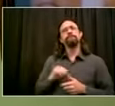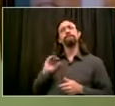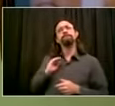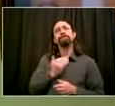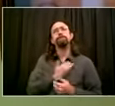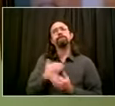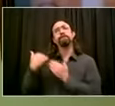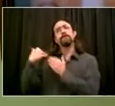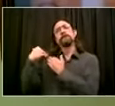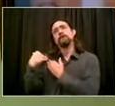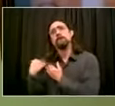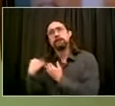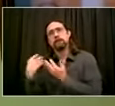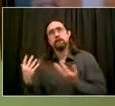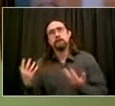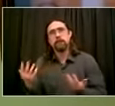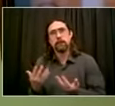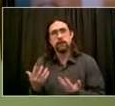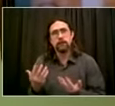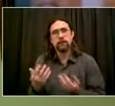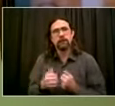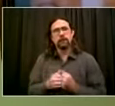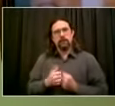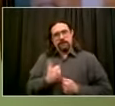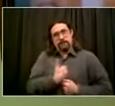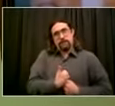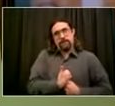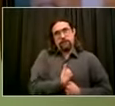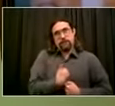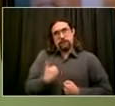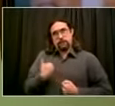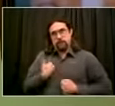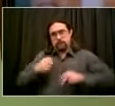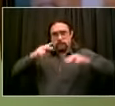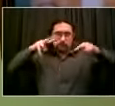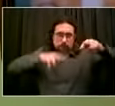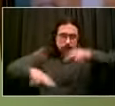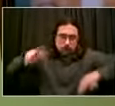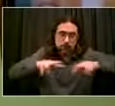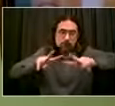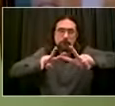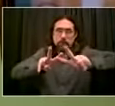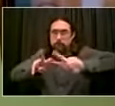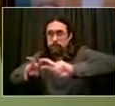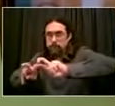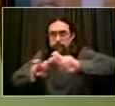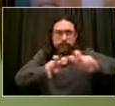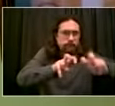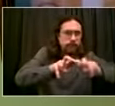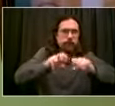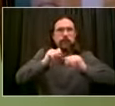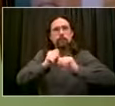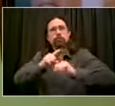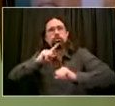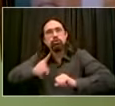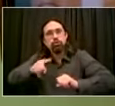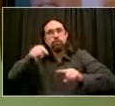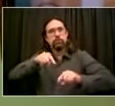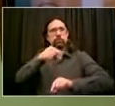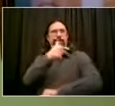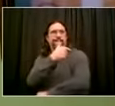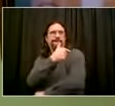also assess and endorse the quality of that information. And then, of course, for people to have discussions with their trusted advisors, obviously their family and